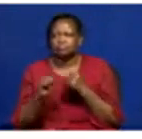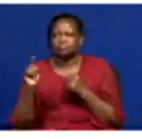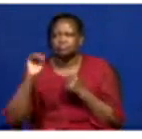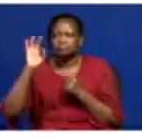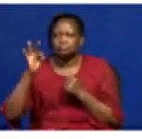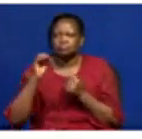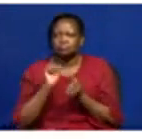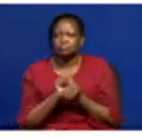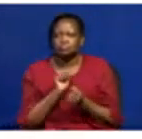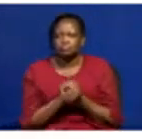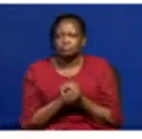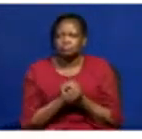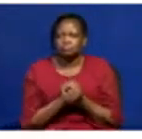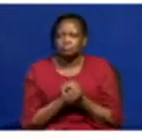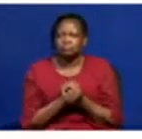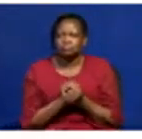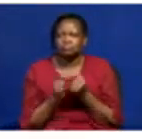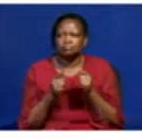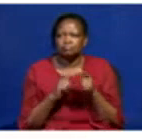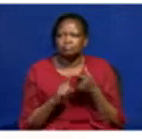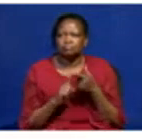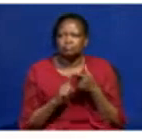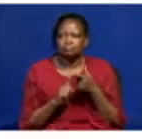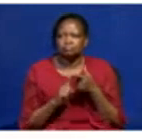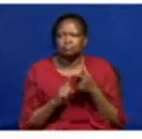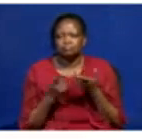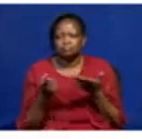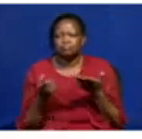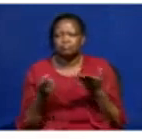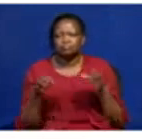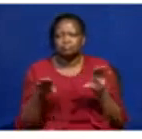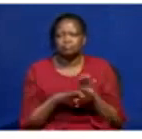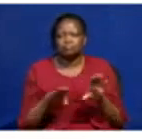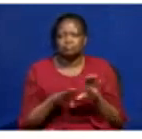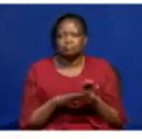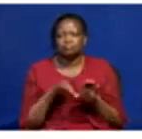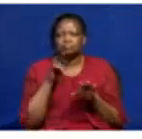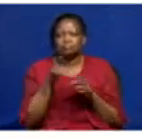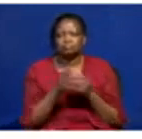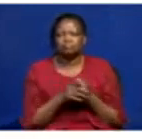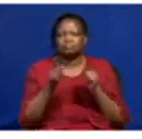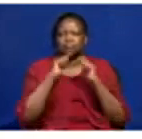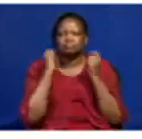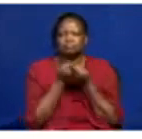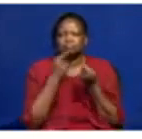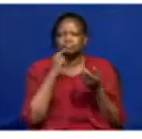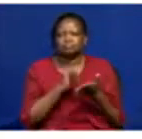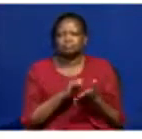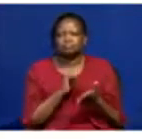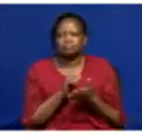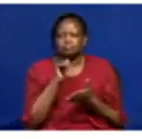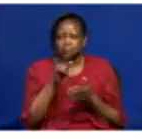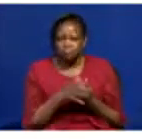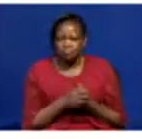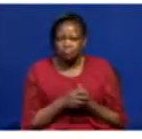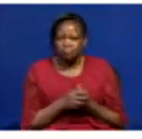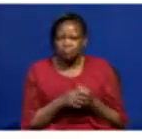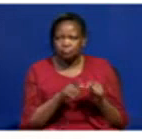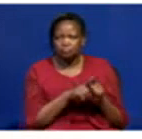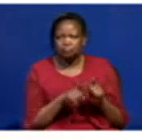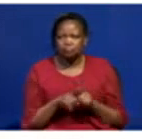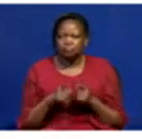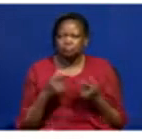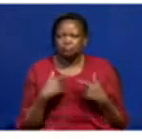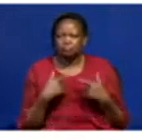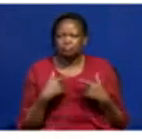3rd October. Constanza Figueres, a member of the advance team, says the vessel arrival will also see a